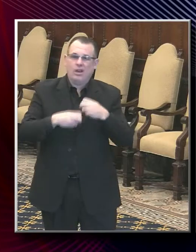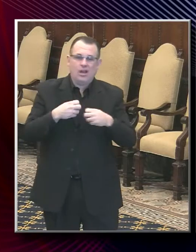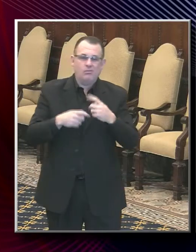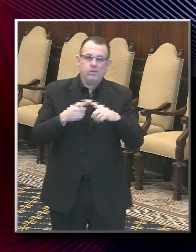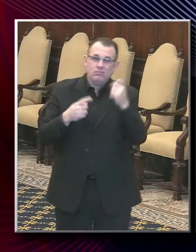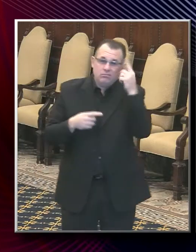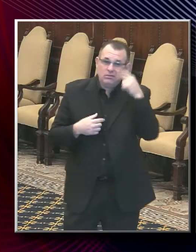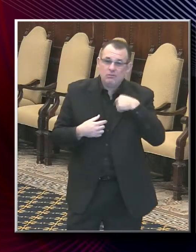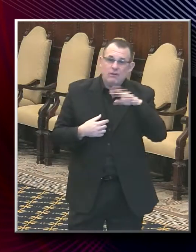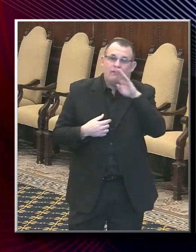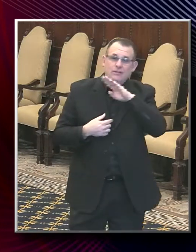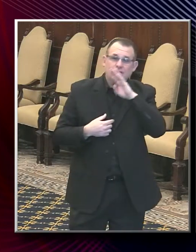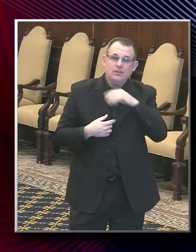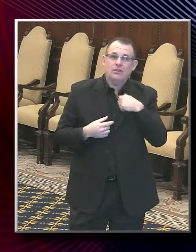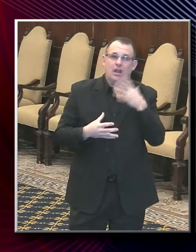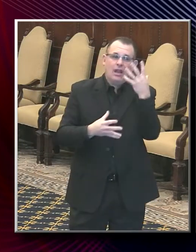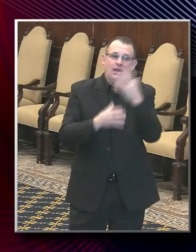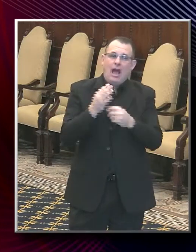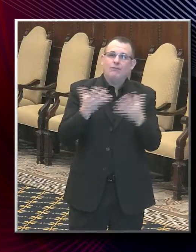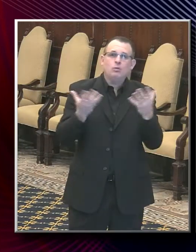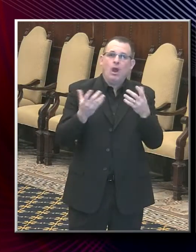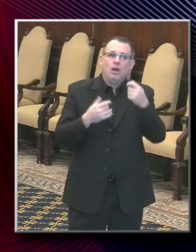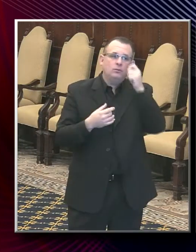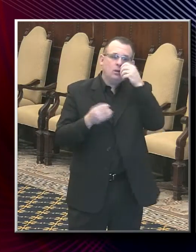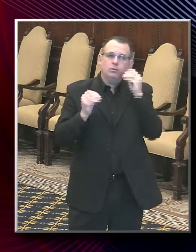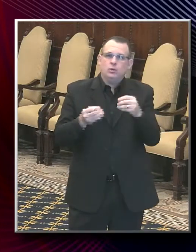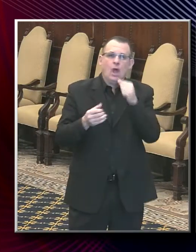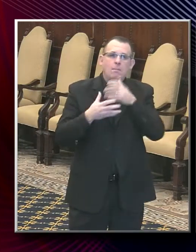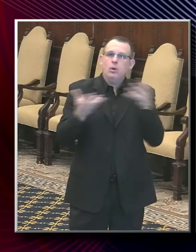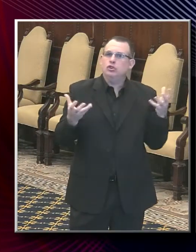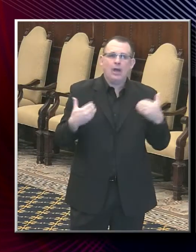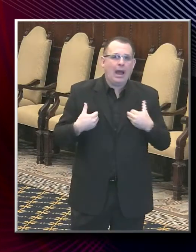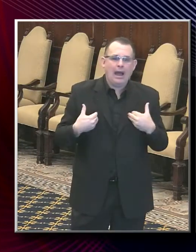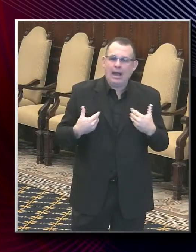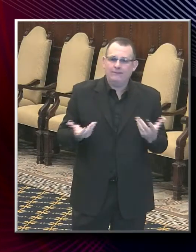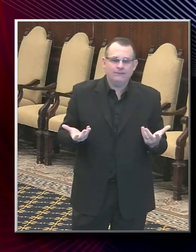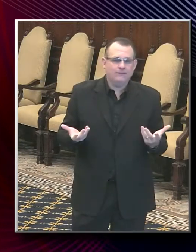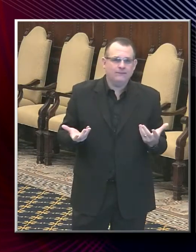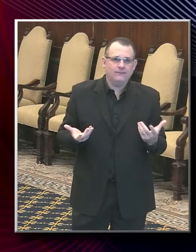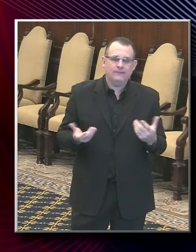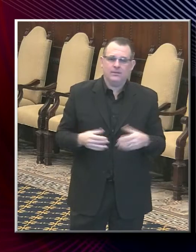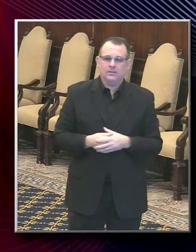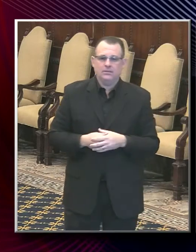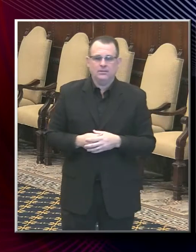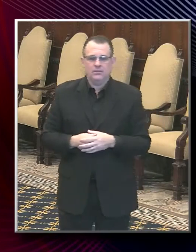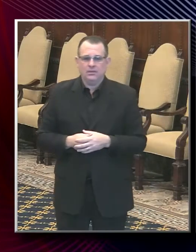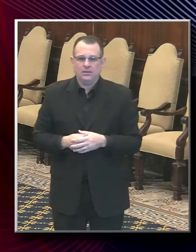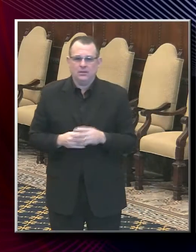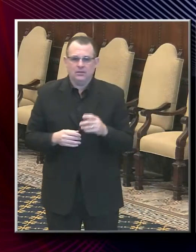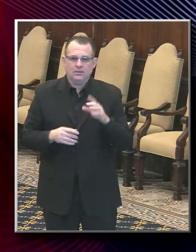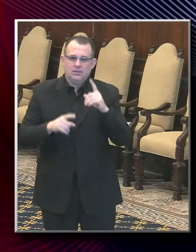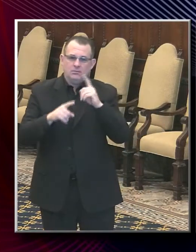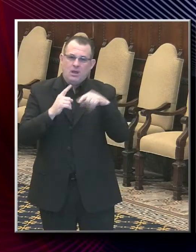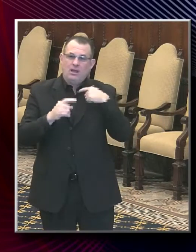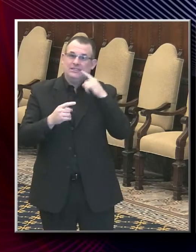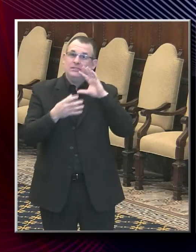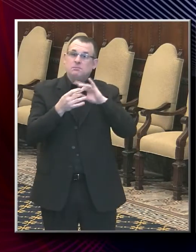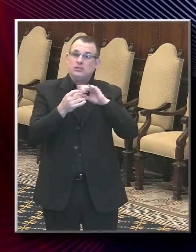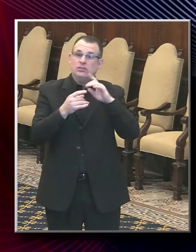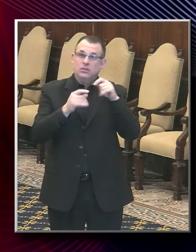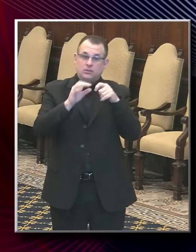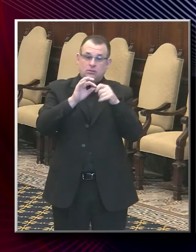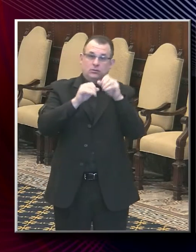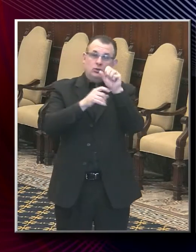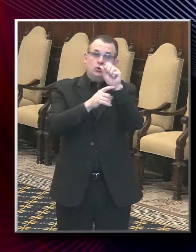of swabs that we use to collect the sample. So I thought I'd just give you an idea of what I'm talking about when I mention these swabs. I don't know how well this shows up on your